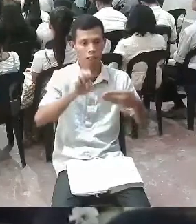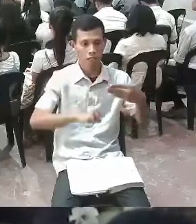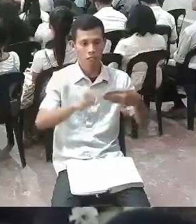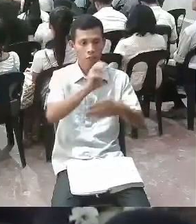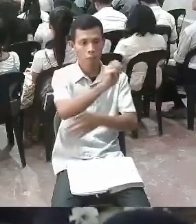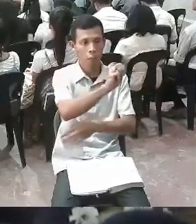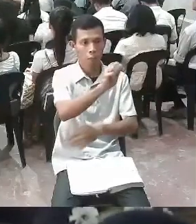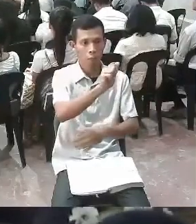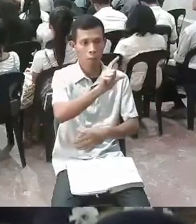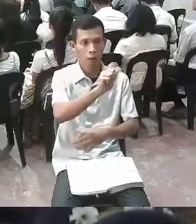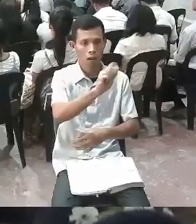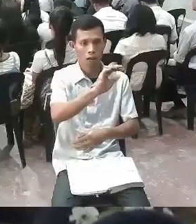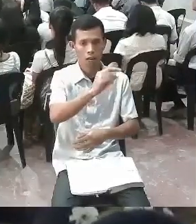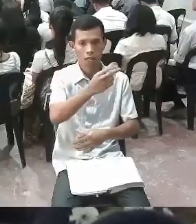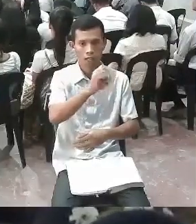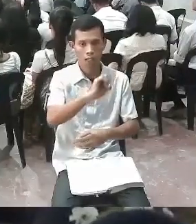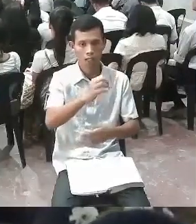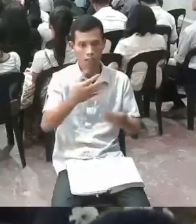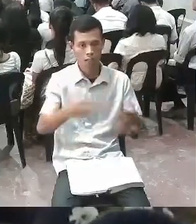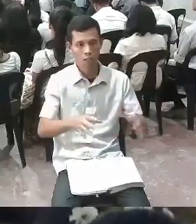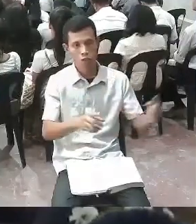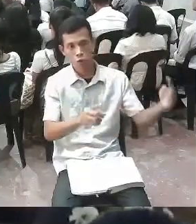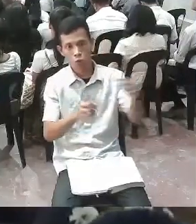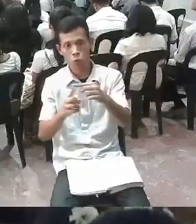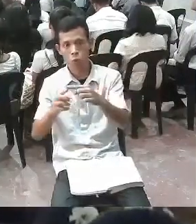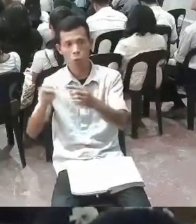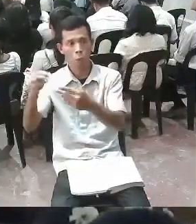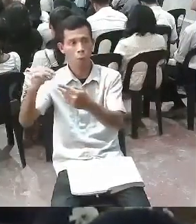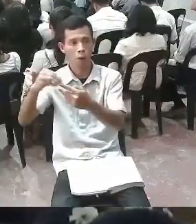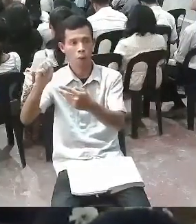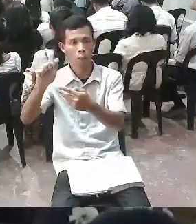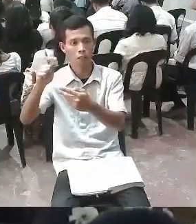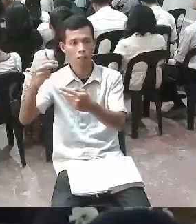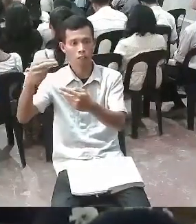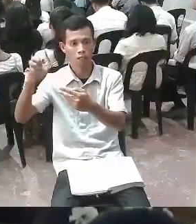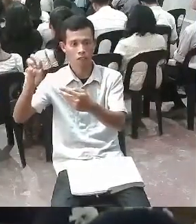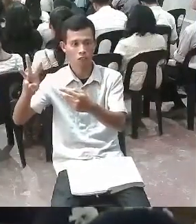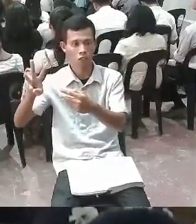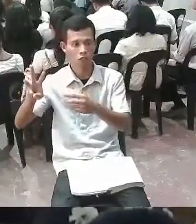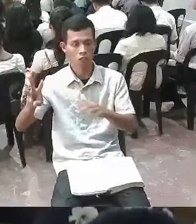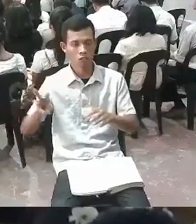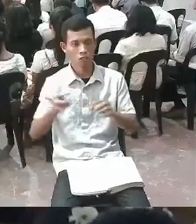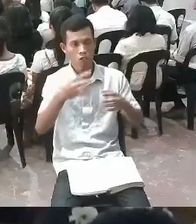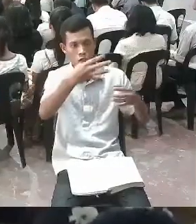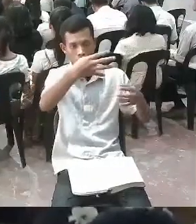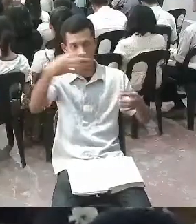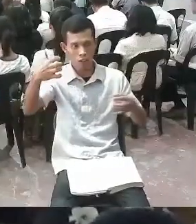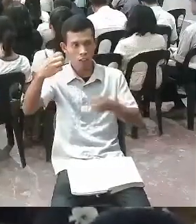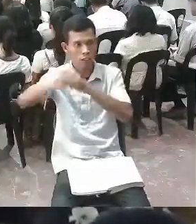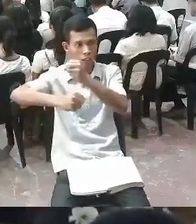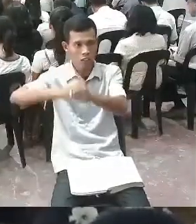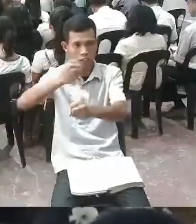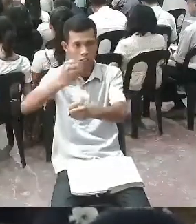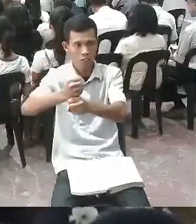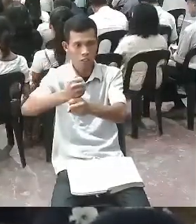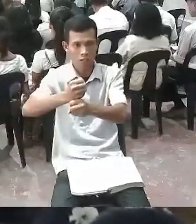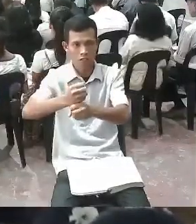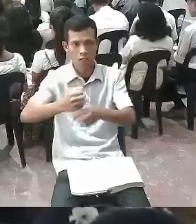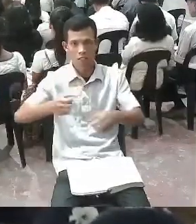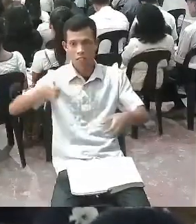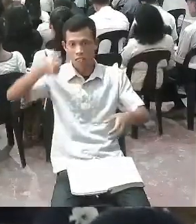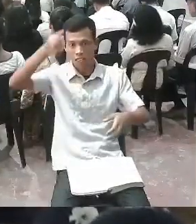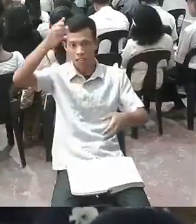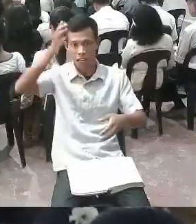Malachi until Matthew chapter 3, for 400 years, God did